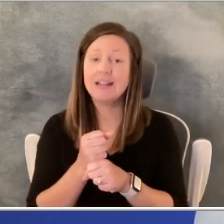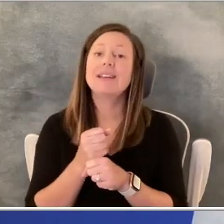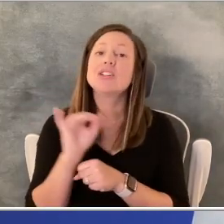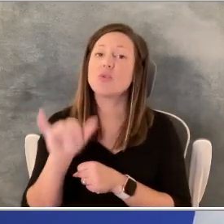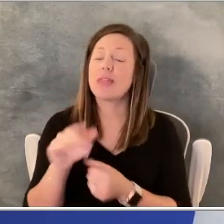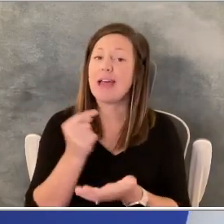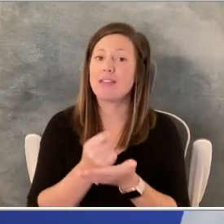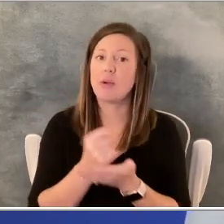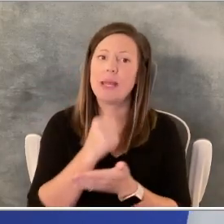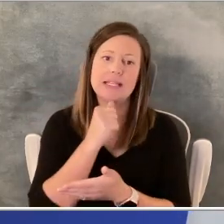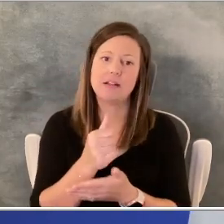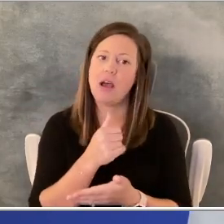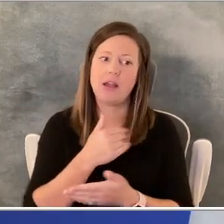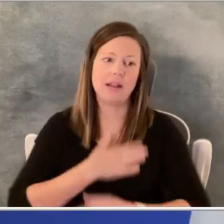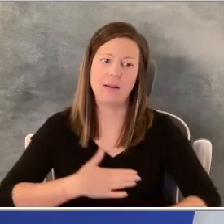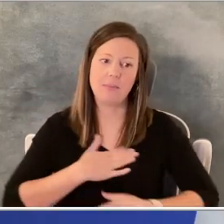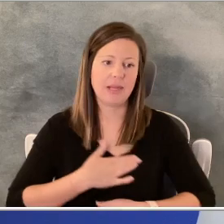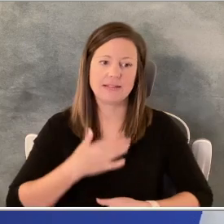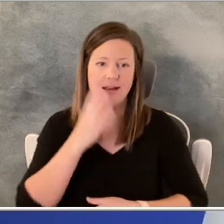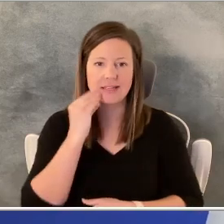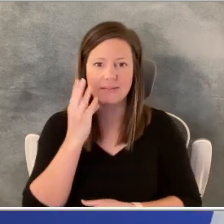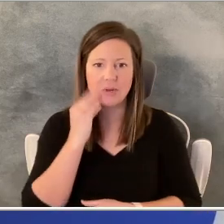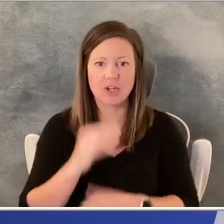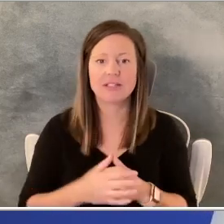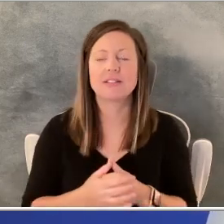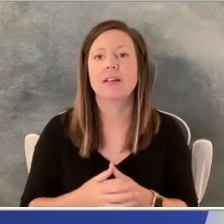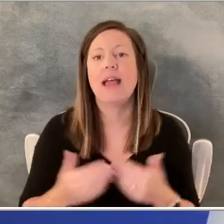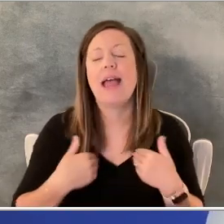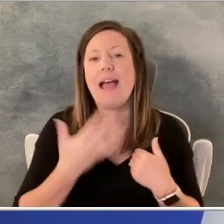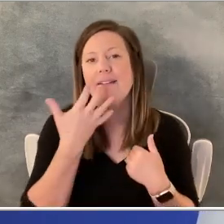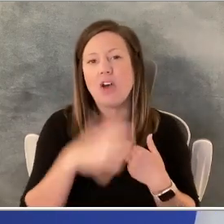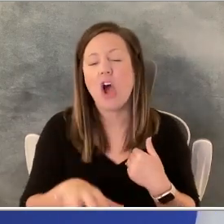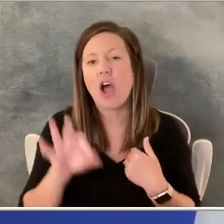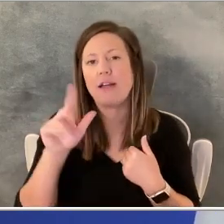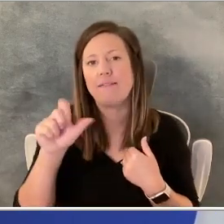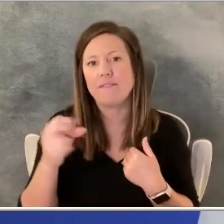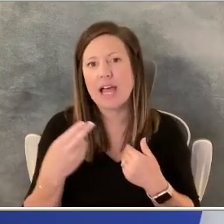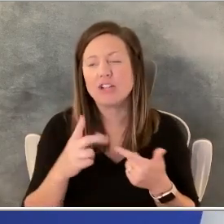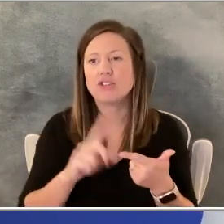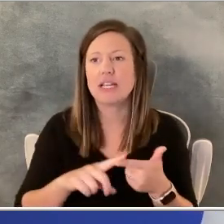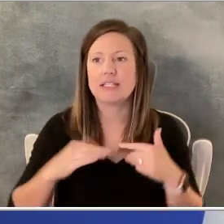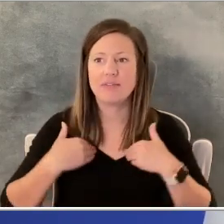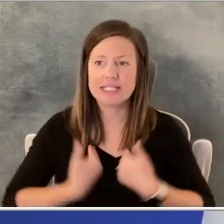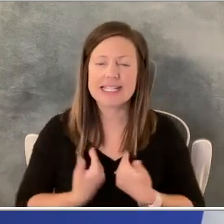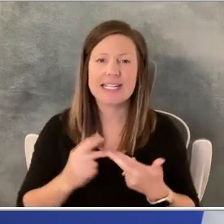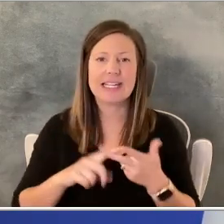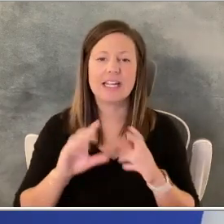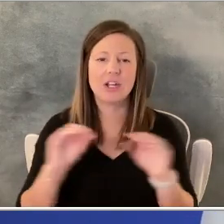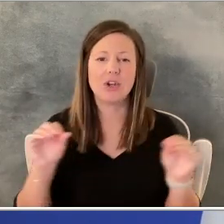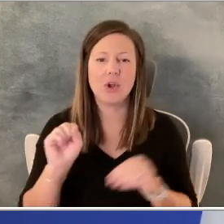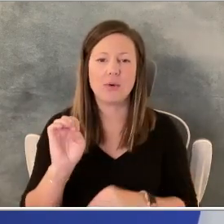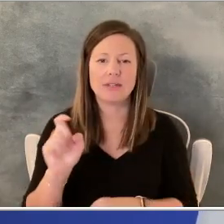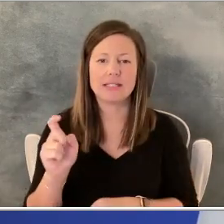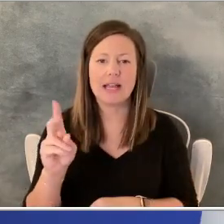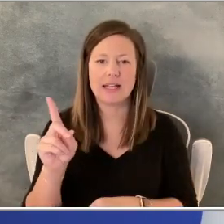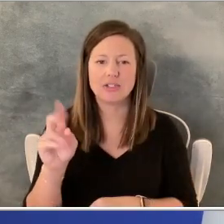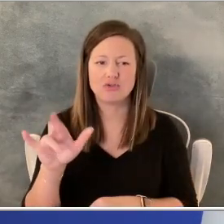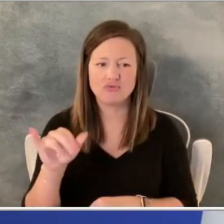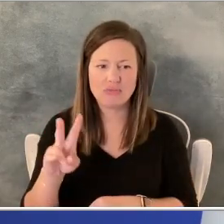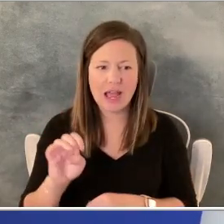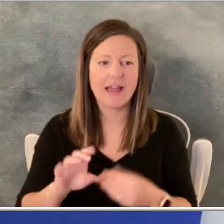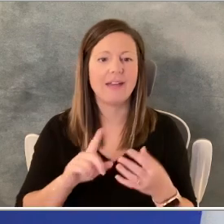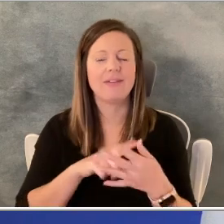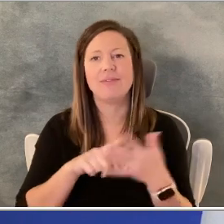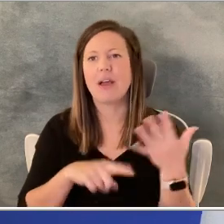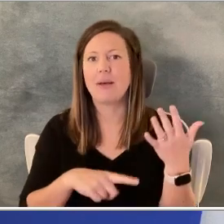who've been on it, the side effects are things like hot flashes, fatigue, you lose your sex drive, you gain about 10 to 15 pounds of weight.